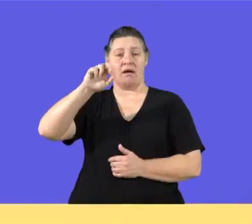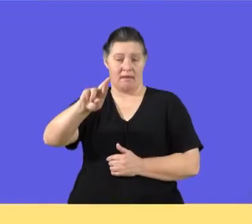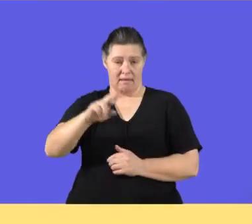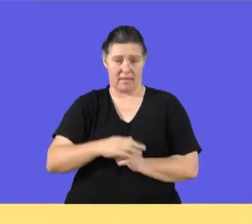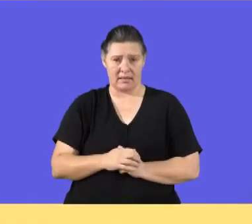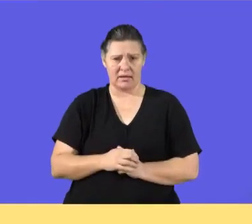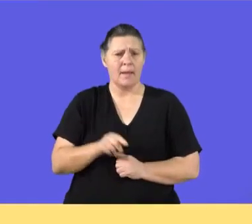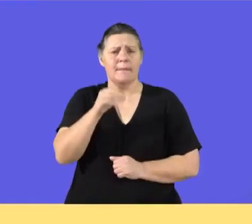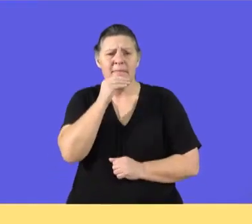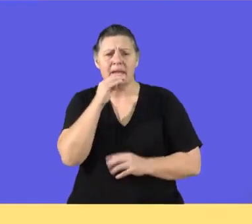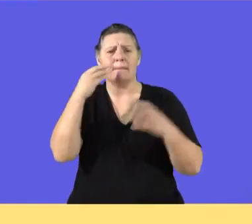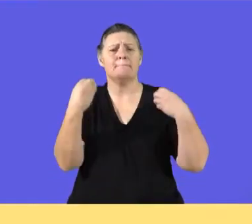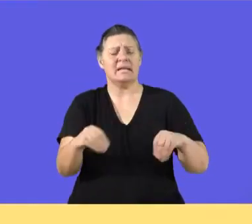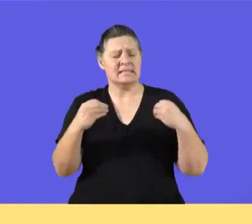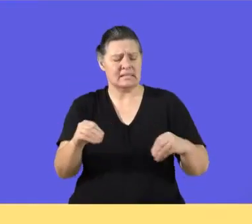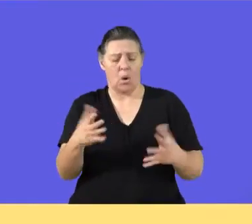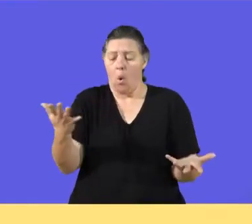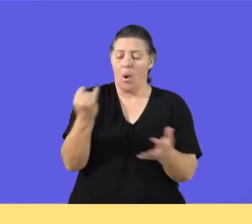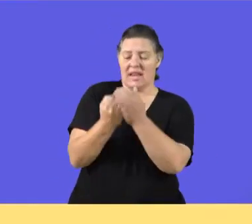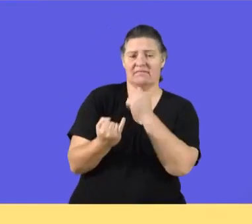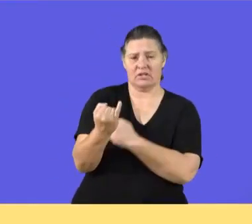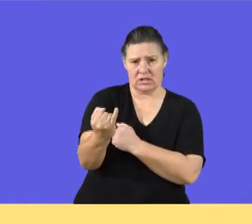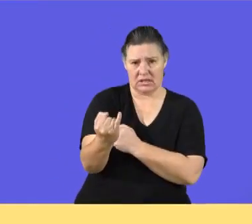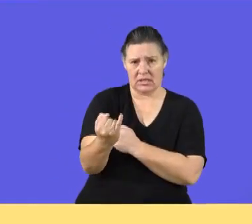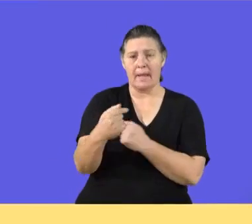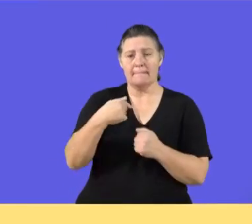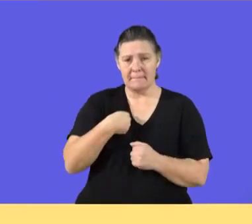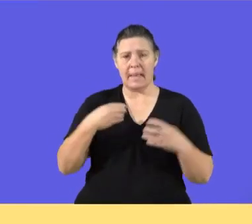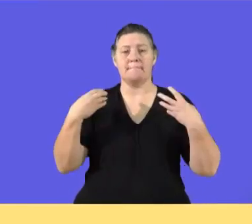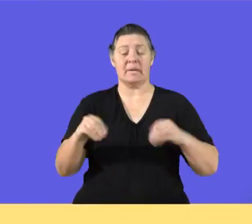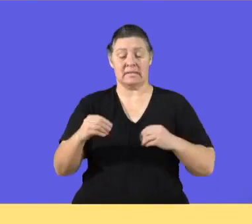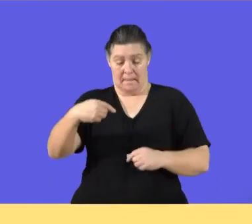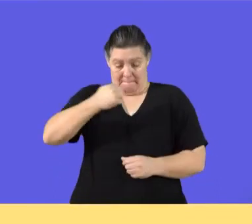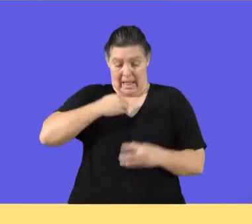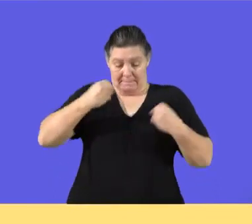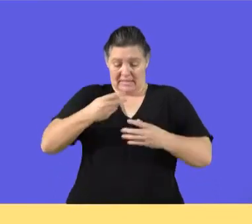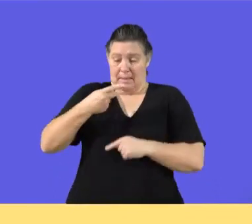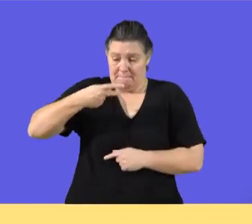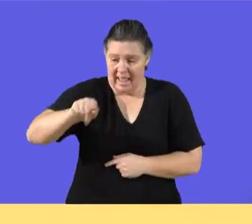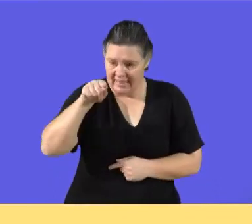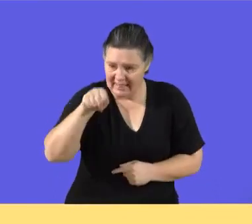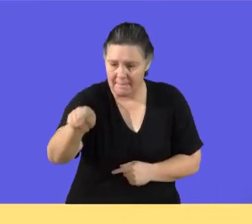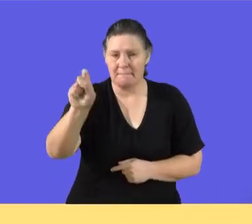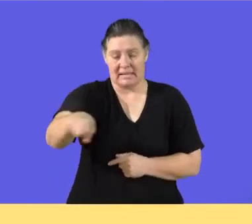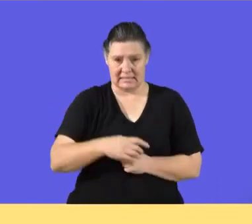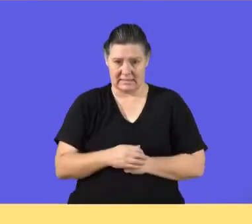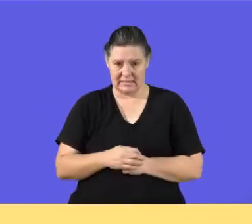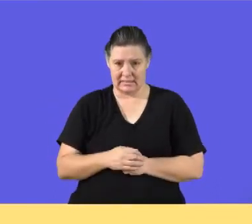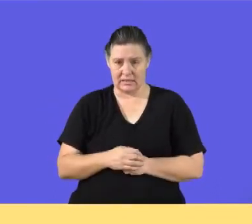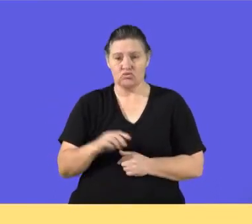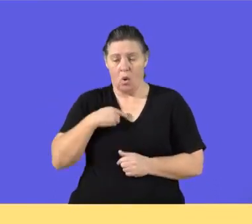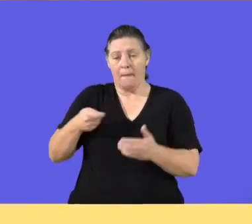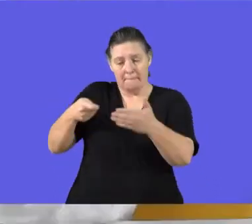creditor. What is a creditor? This is a business or an individual that our business owes money